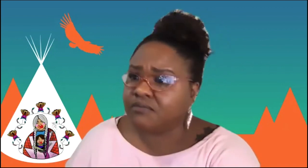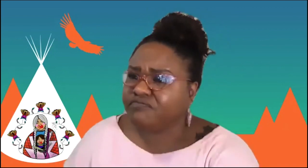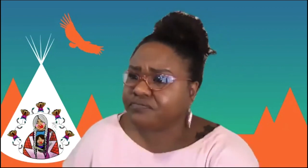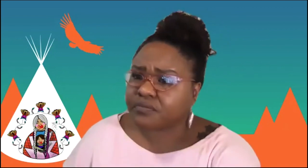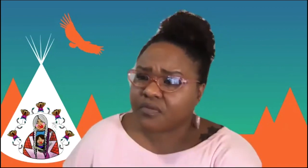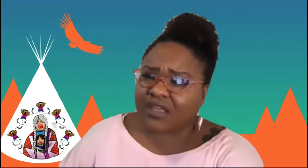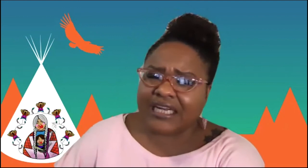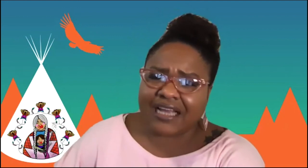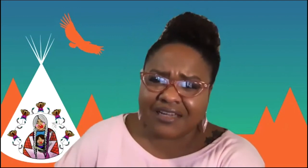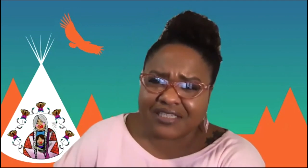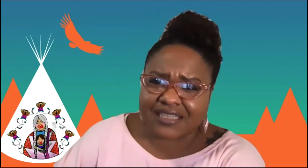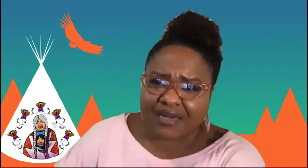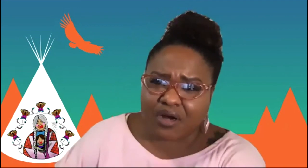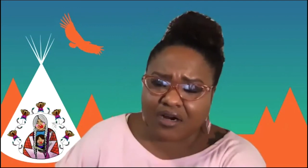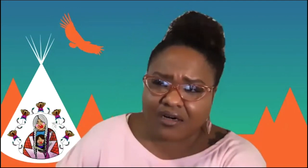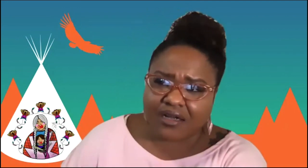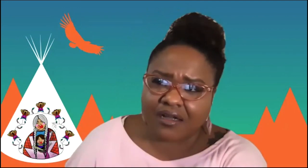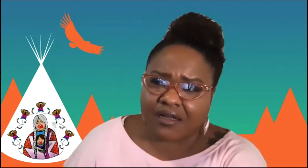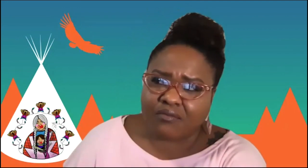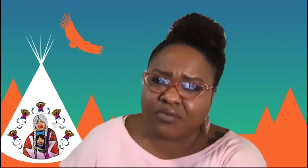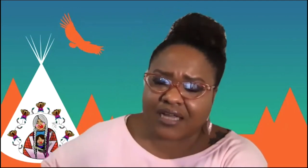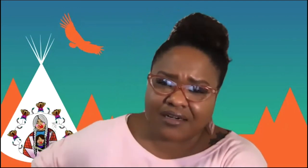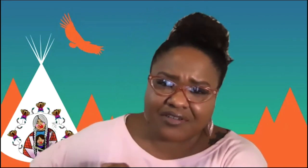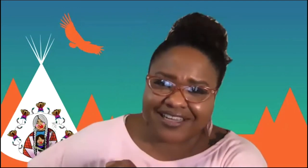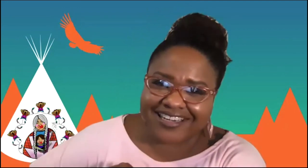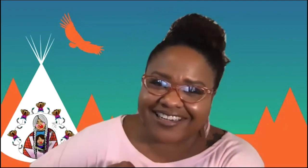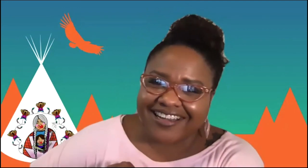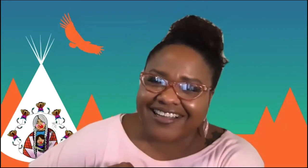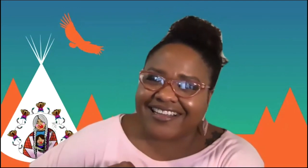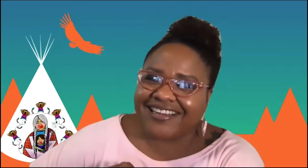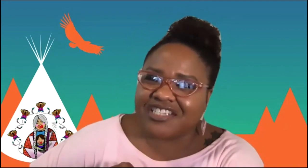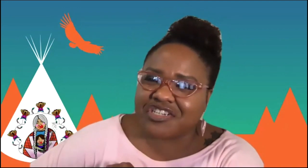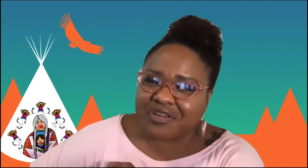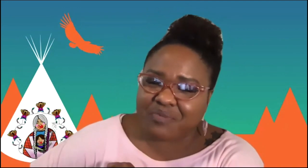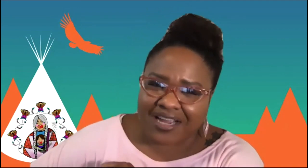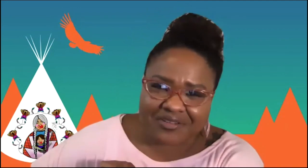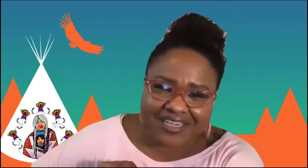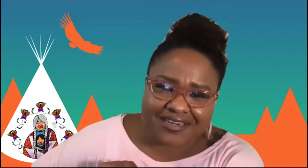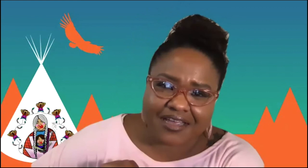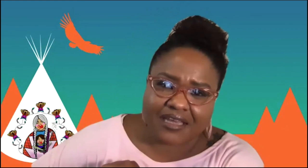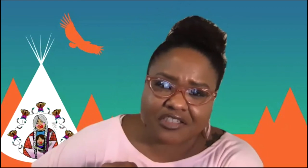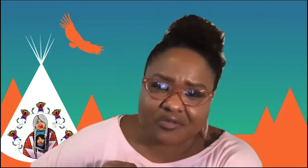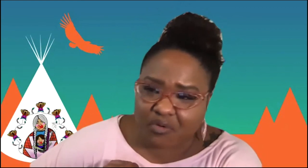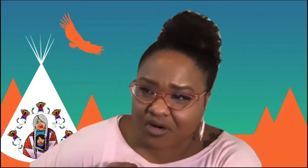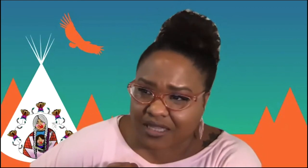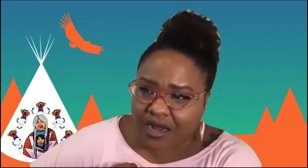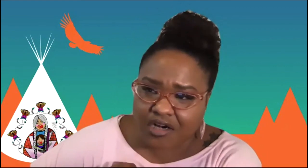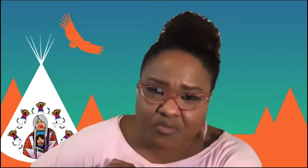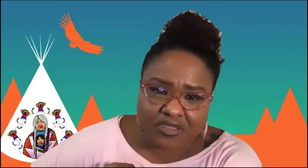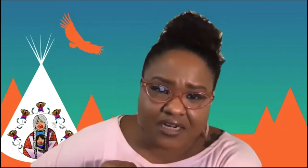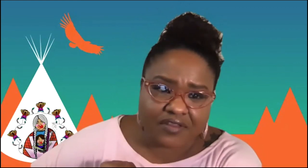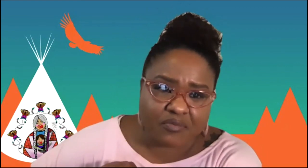practice. Kind of a sidebar, but kind of related. The Shoshone Paiute Nation, I think, just reported